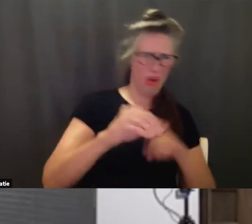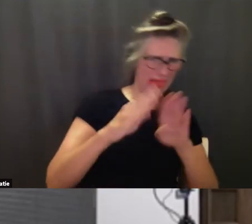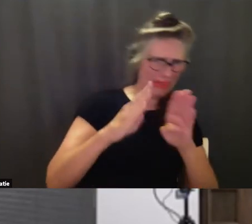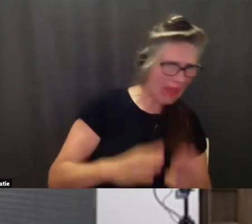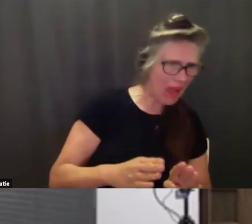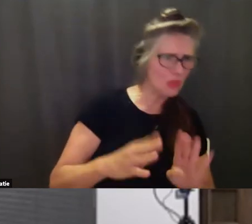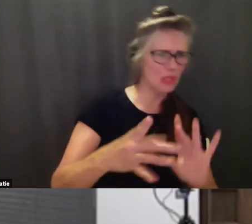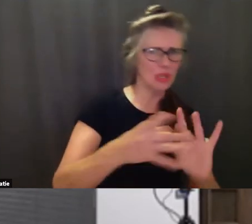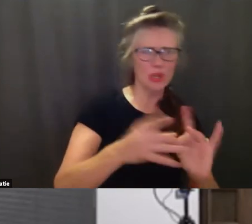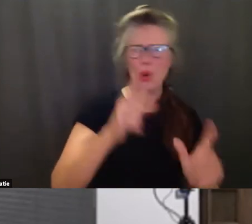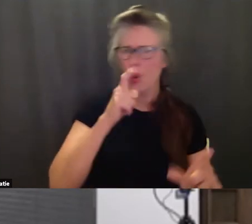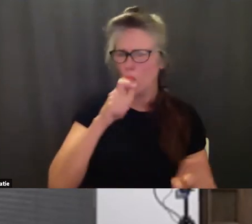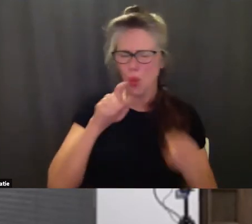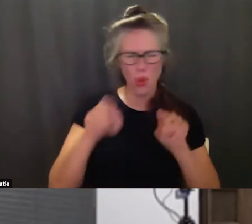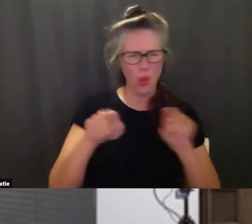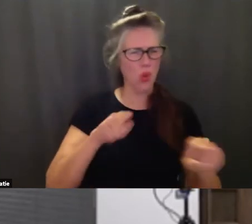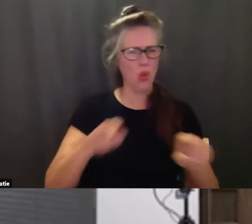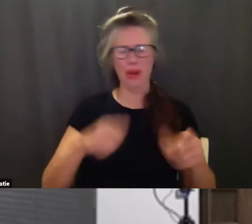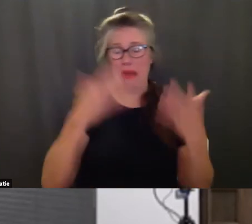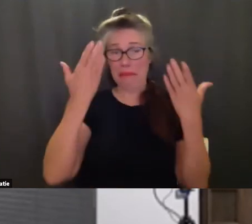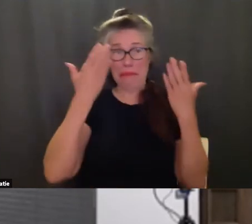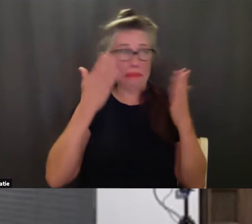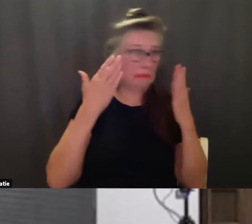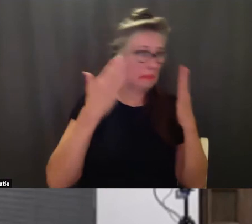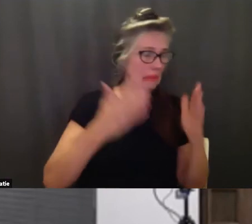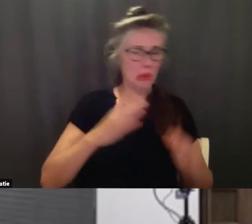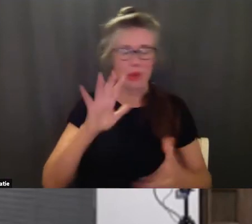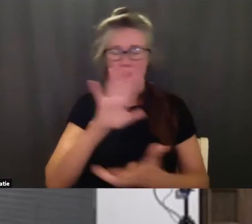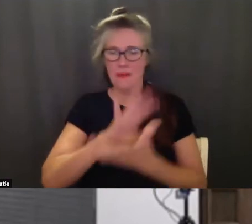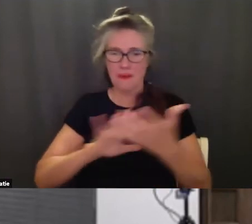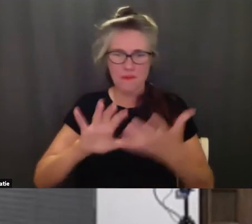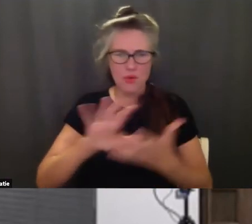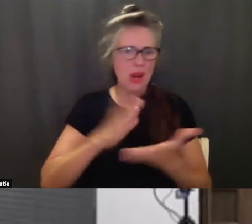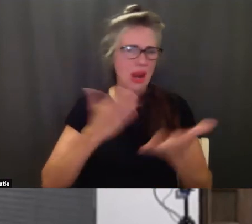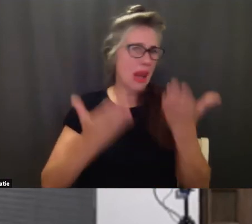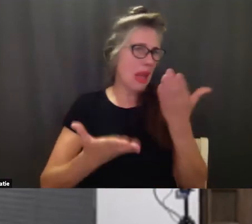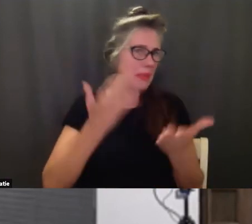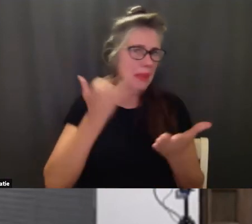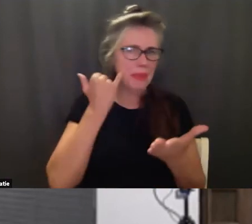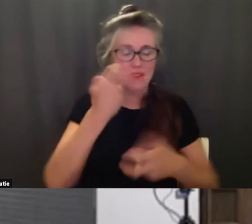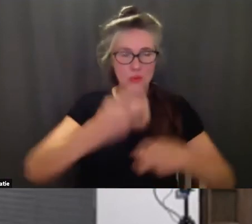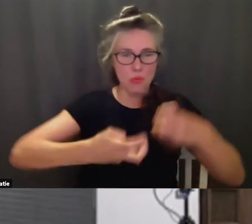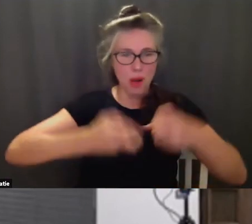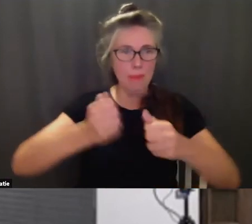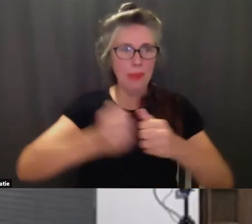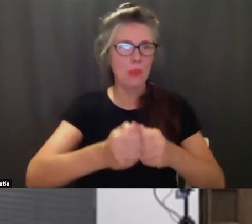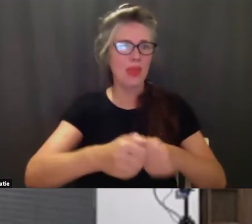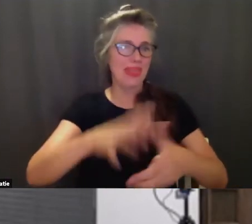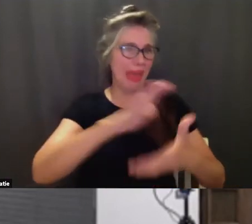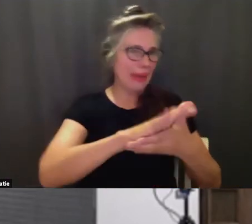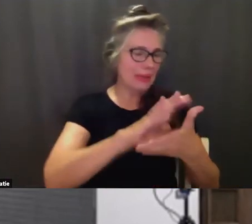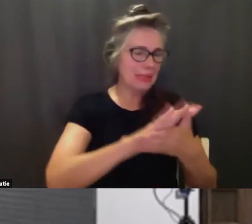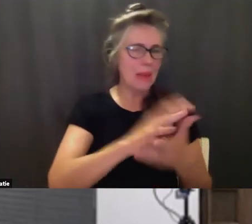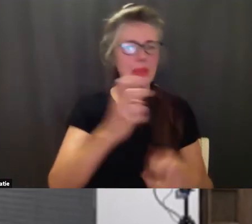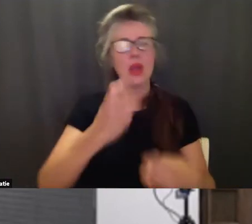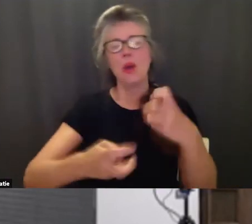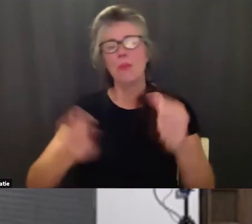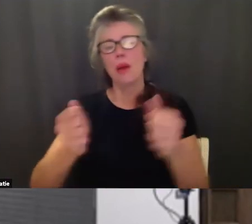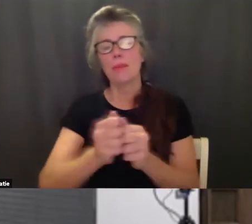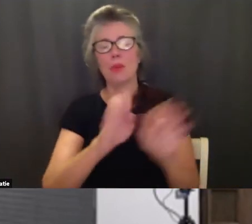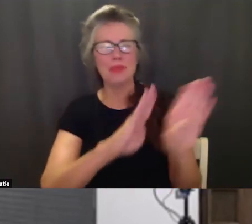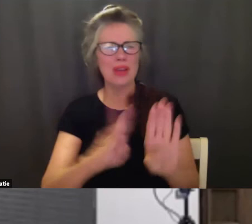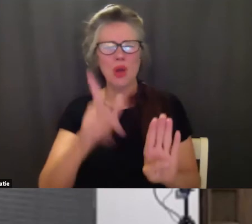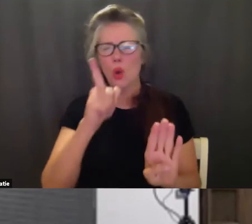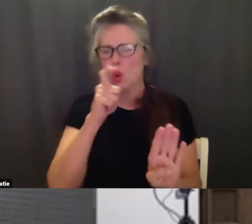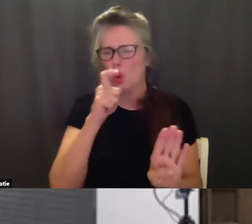with a student, let's say around behavior issues or academic issues, depending on who is working which part